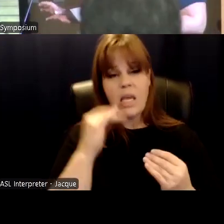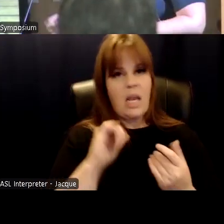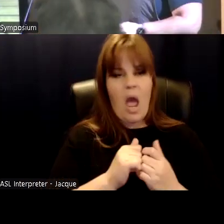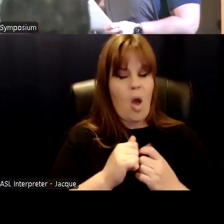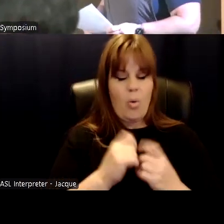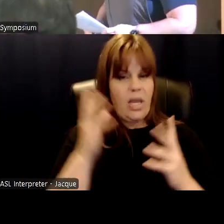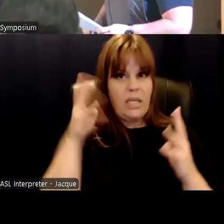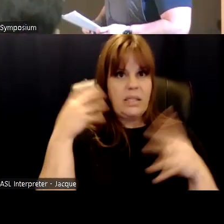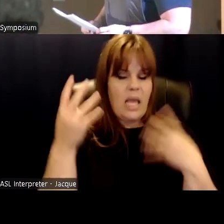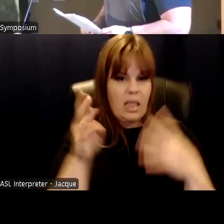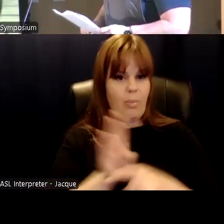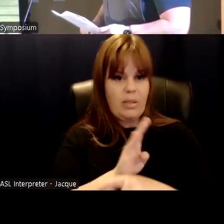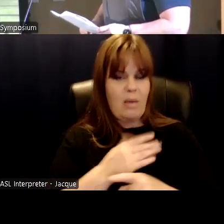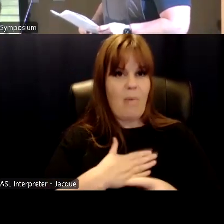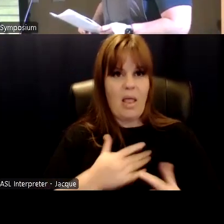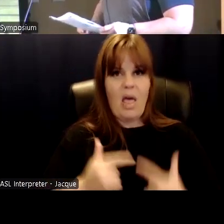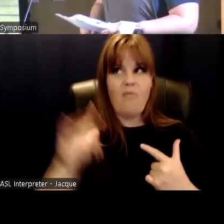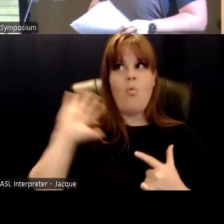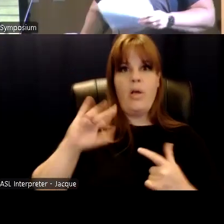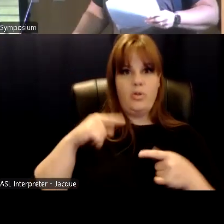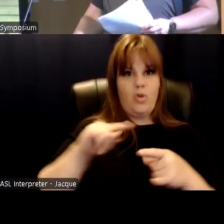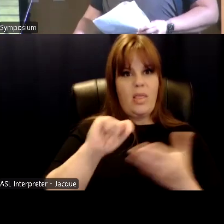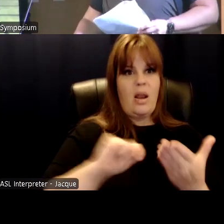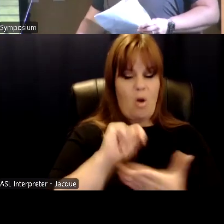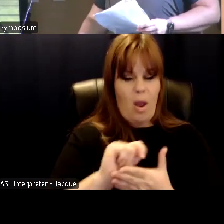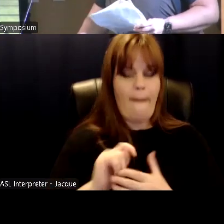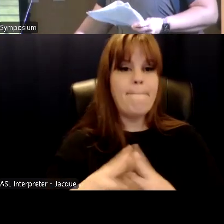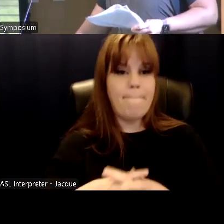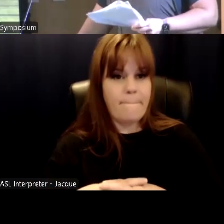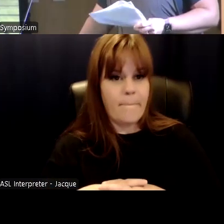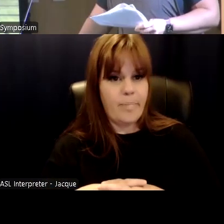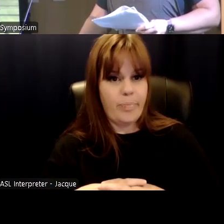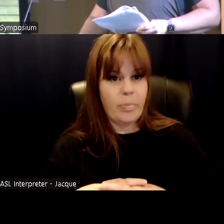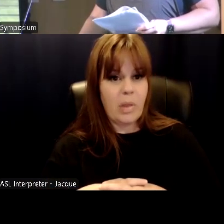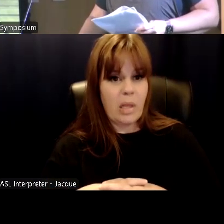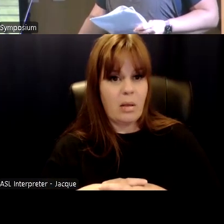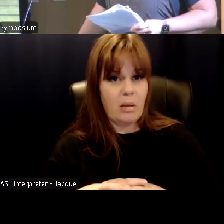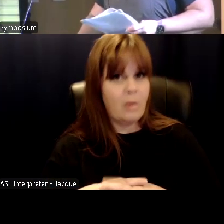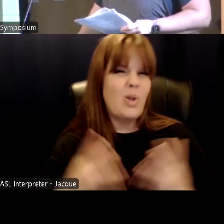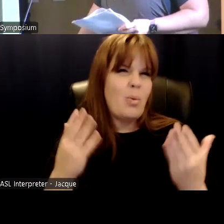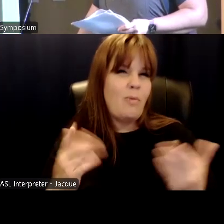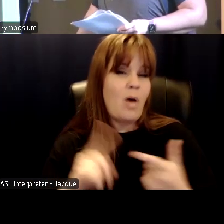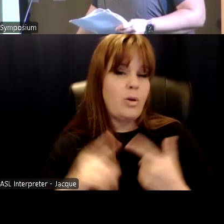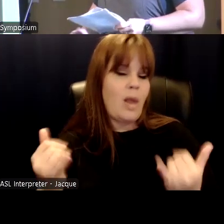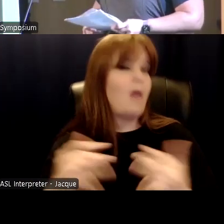my life was during that era. So we move on to now.